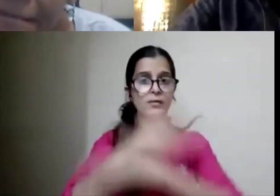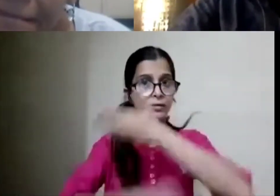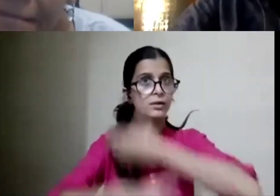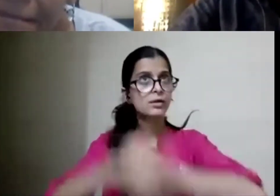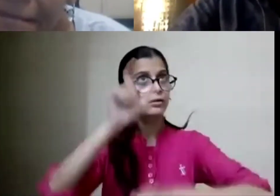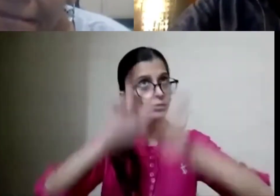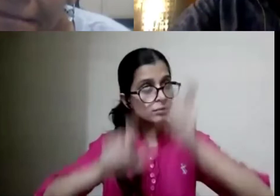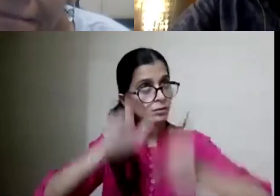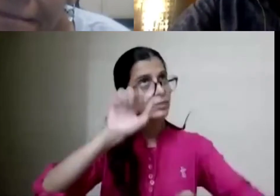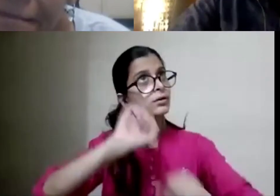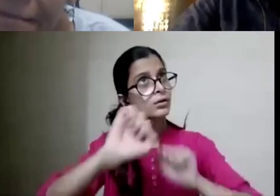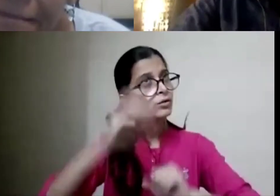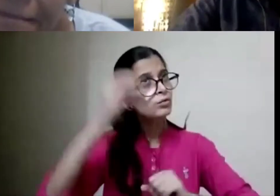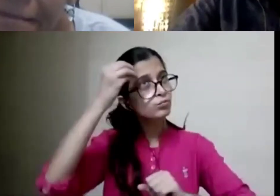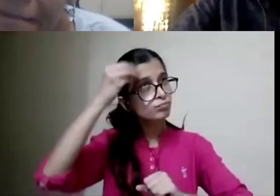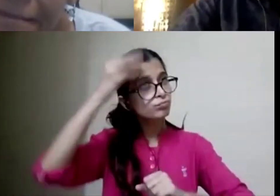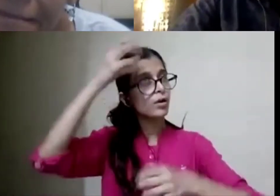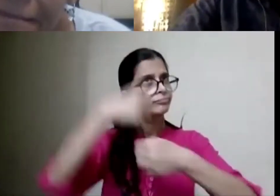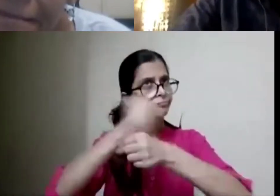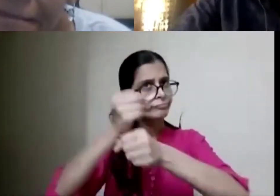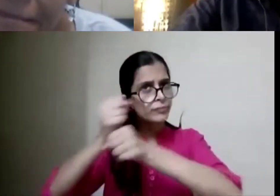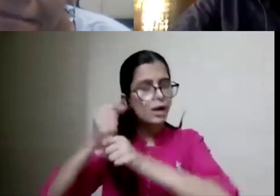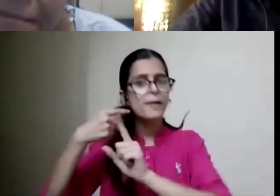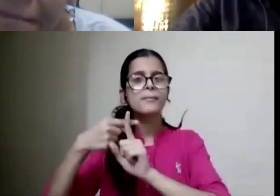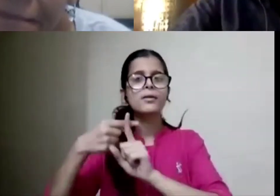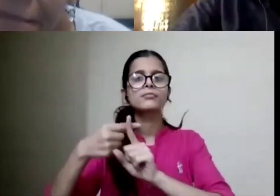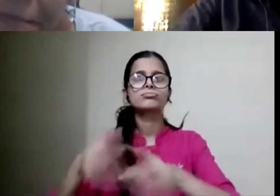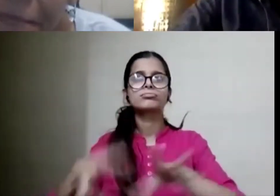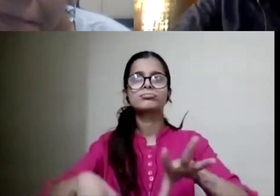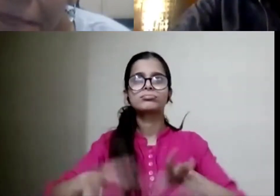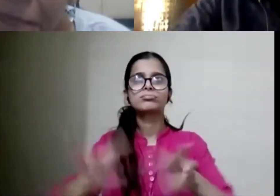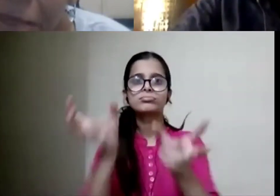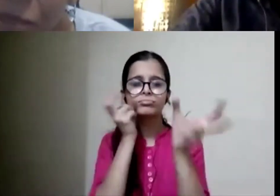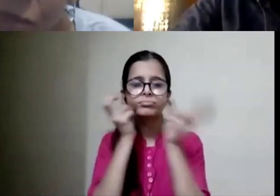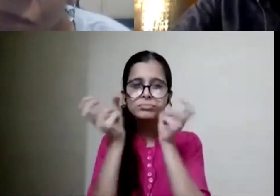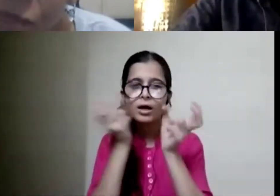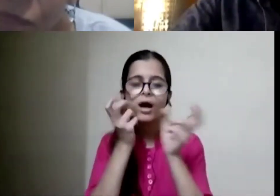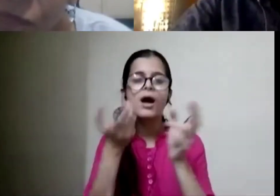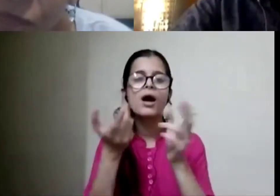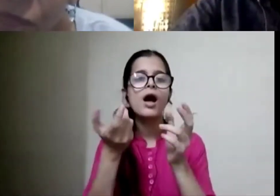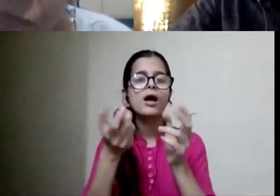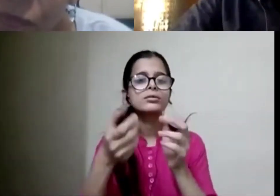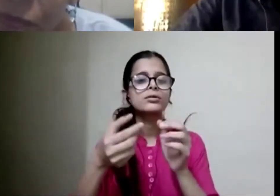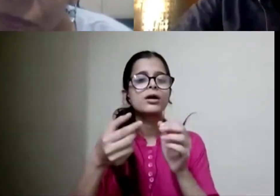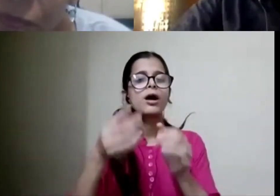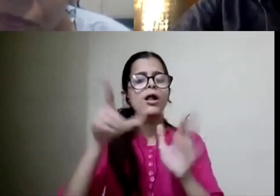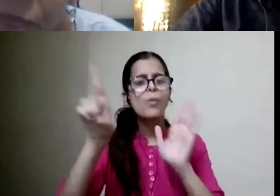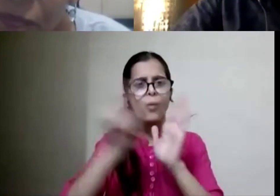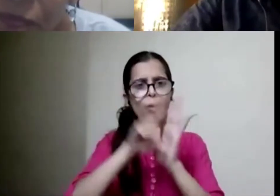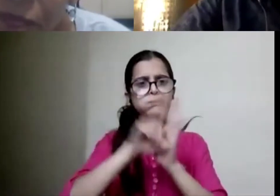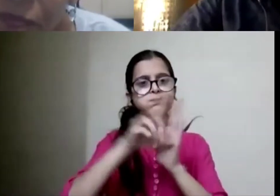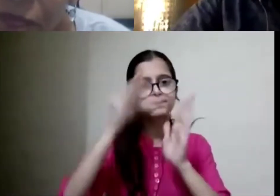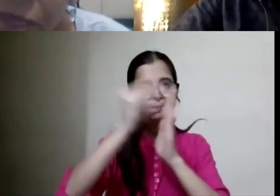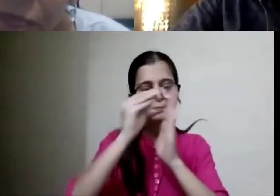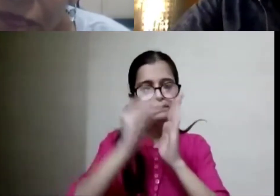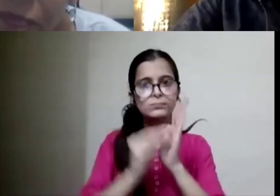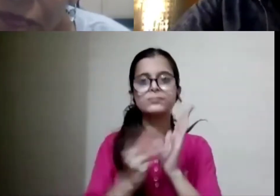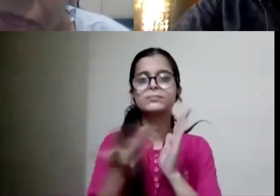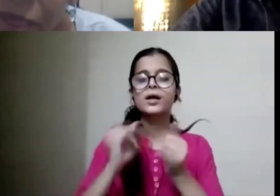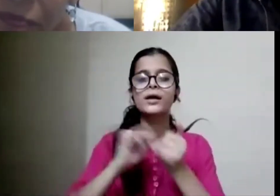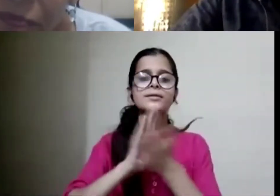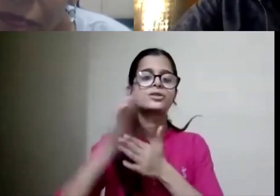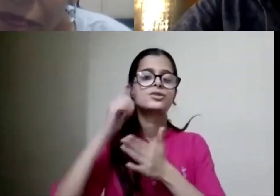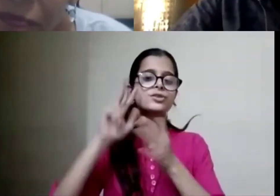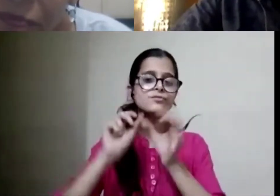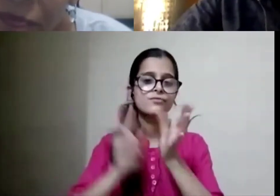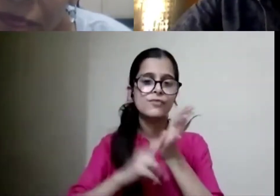knowledge creator and at the receiving end of the laws? And Shivani is